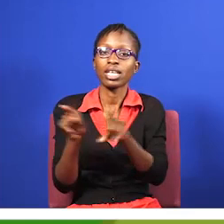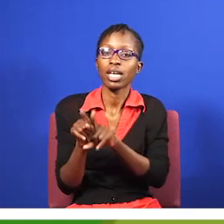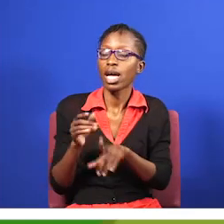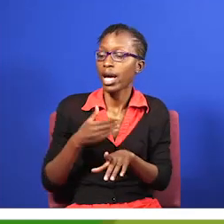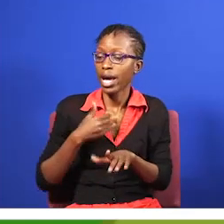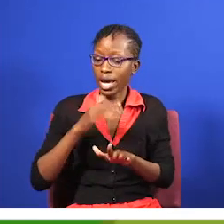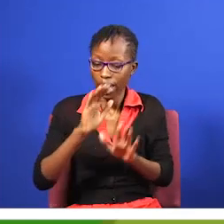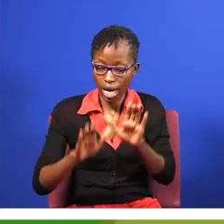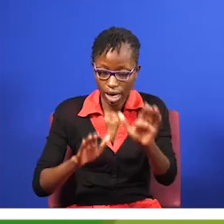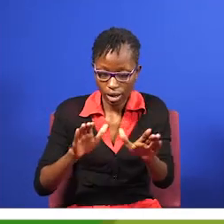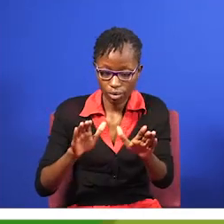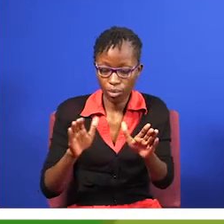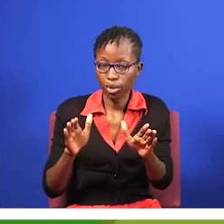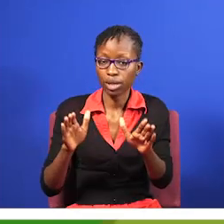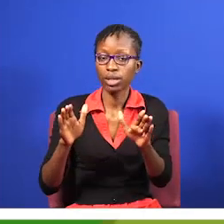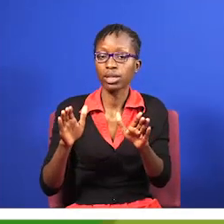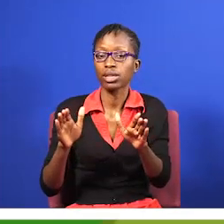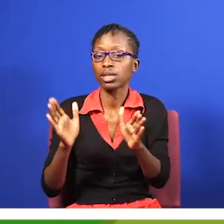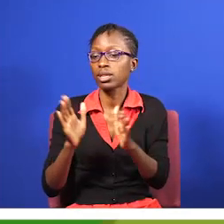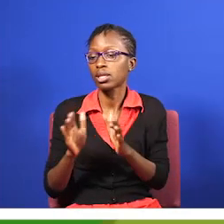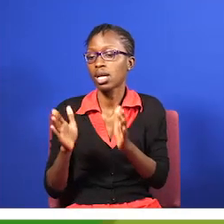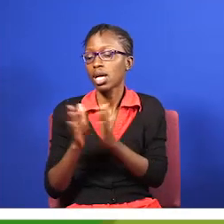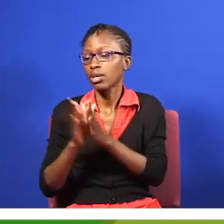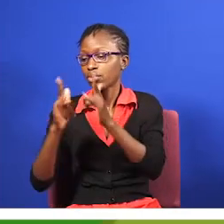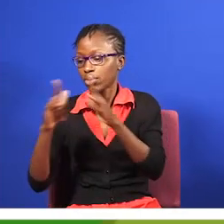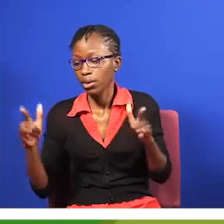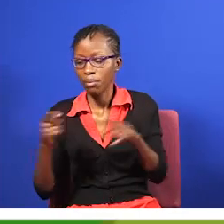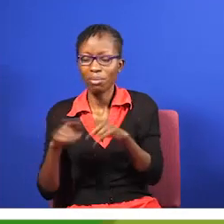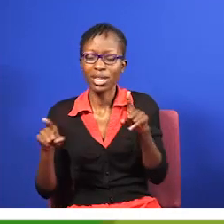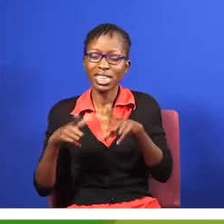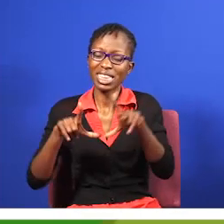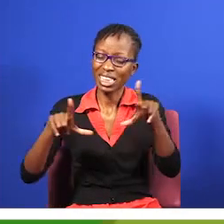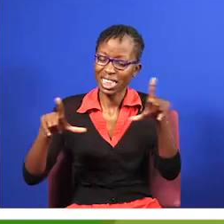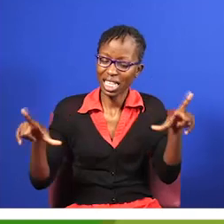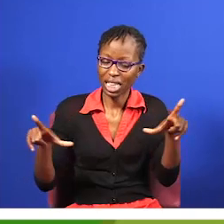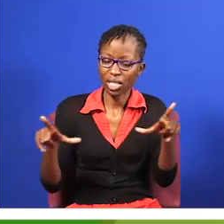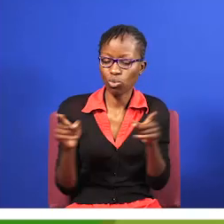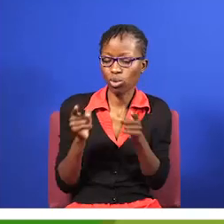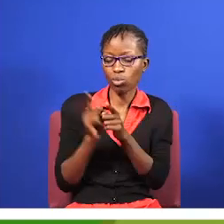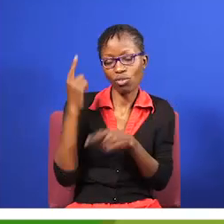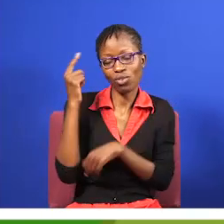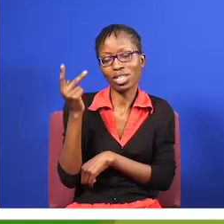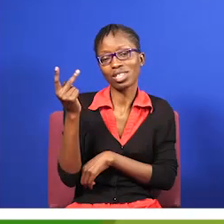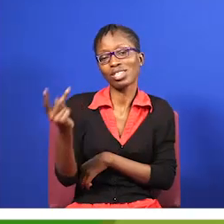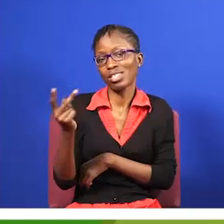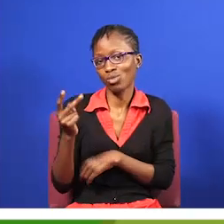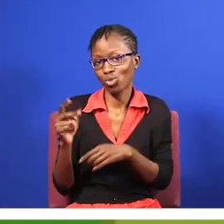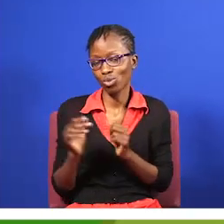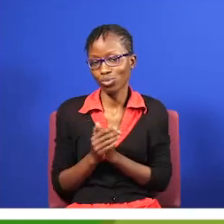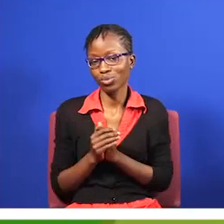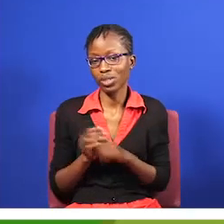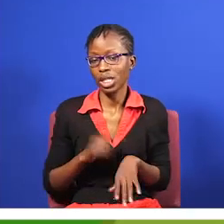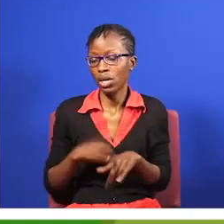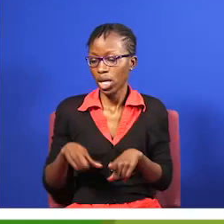had flocks and herds and tents, but the land could not support them while they